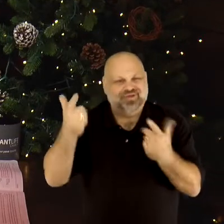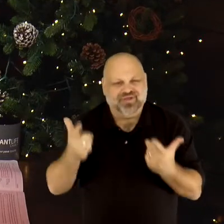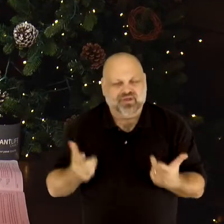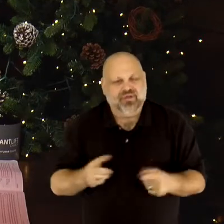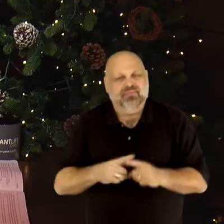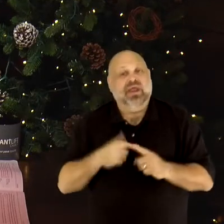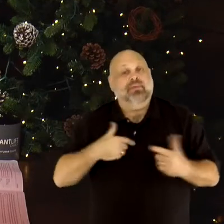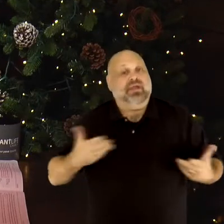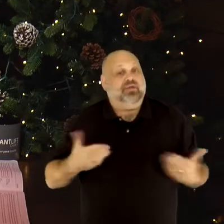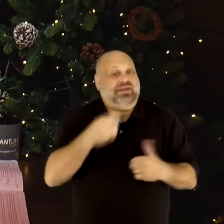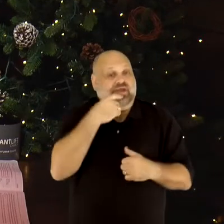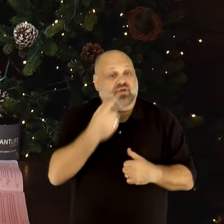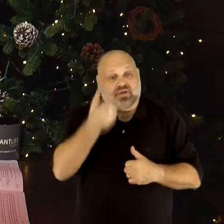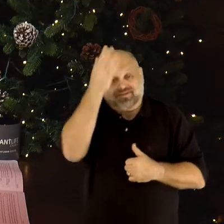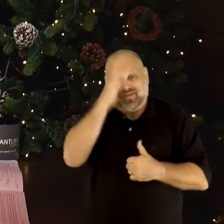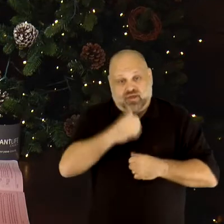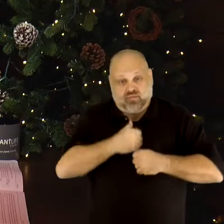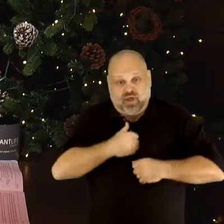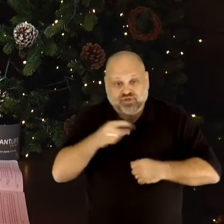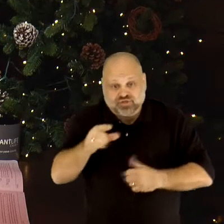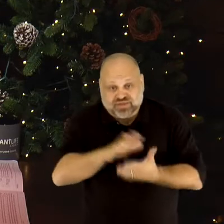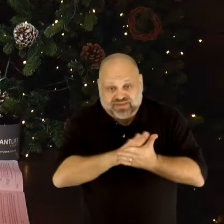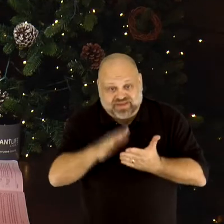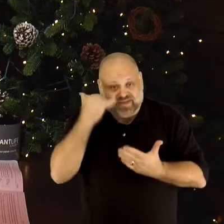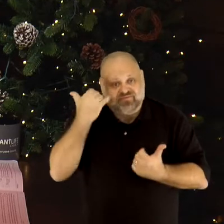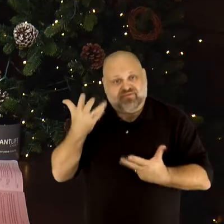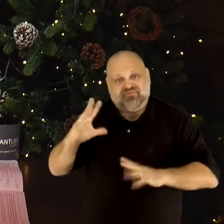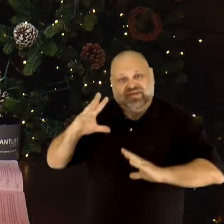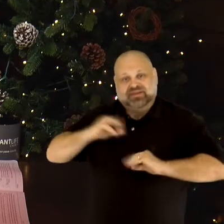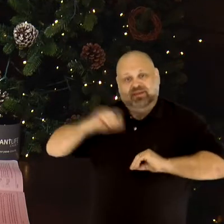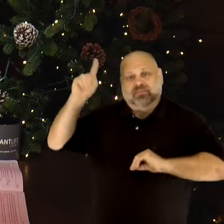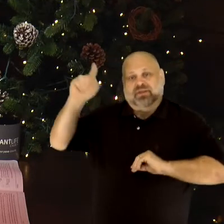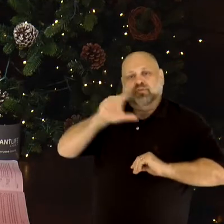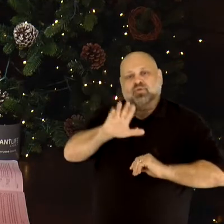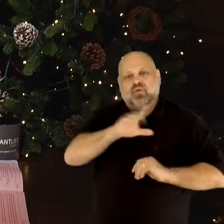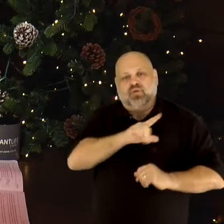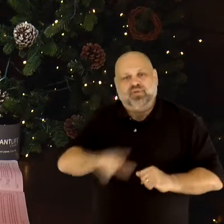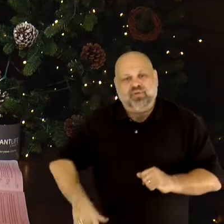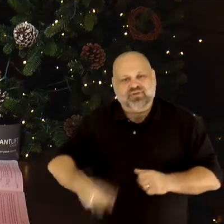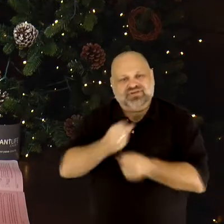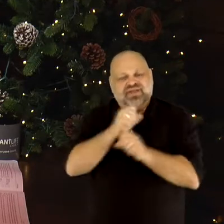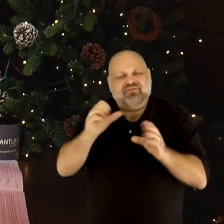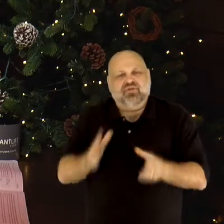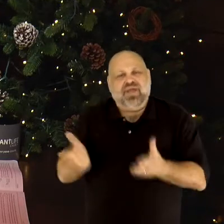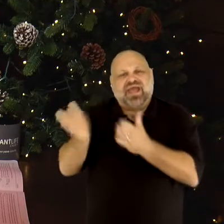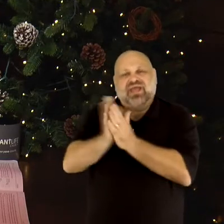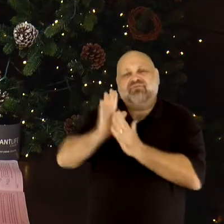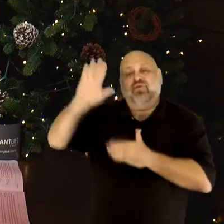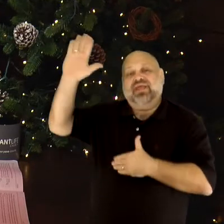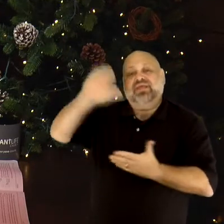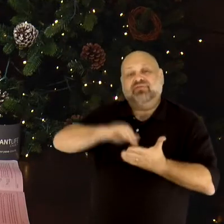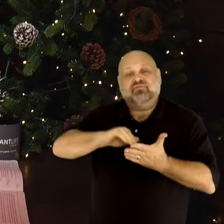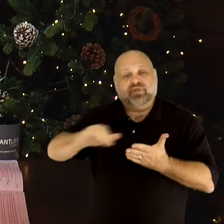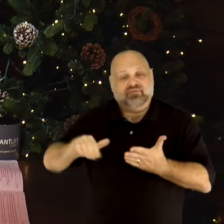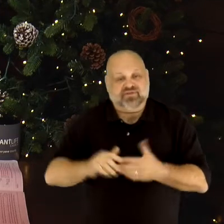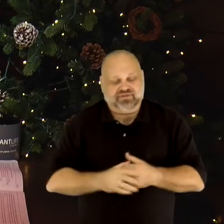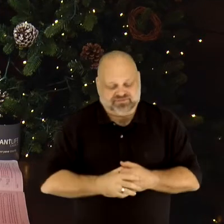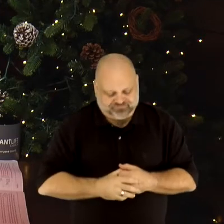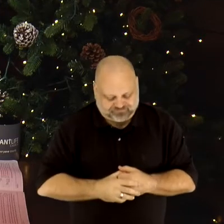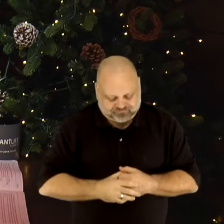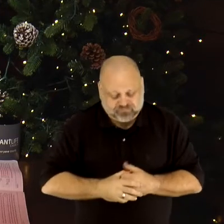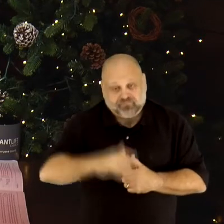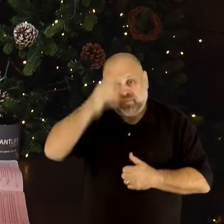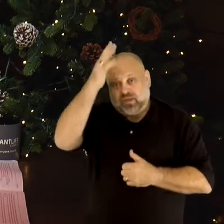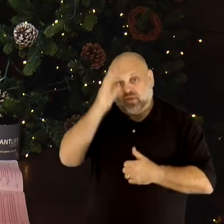today, God has washed you clean if you have accepted Him as your Lord and Savior and asked for His forgiveness.